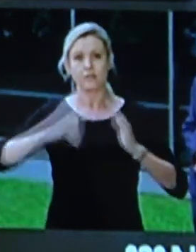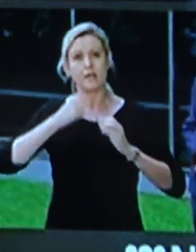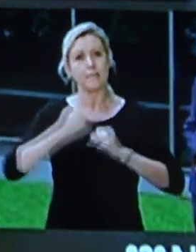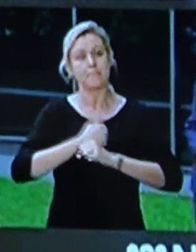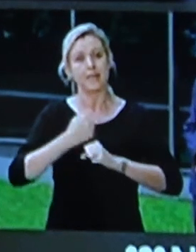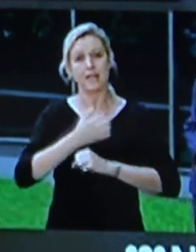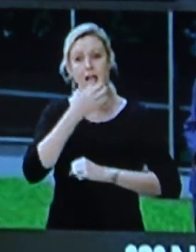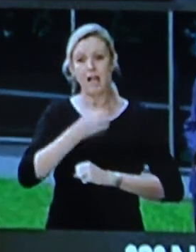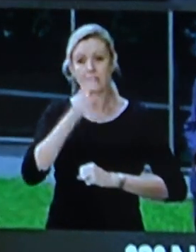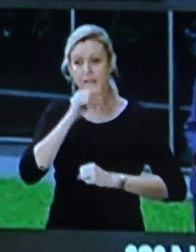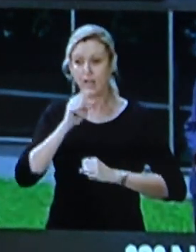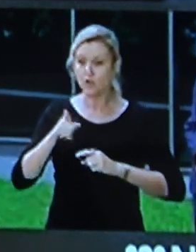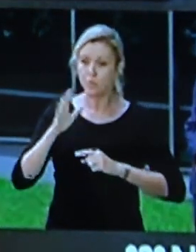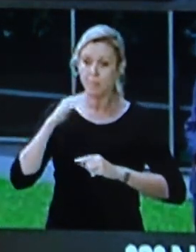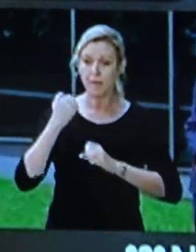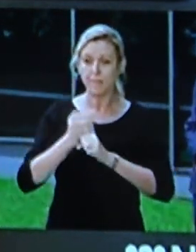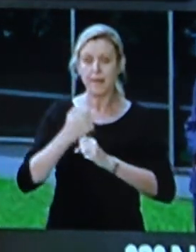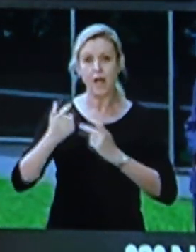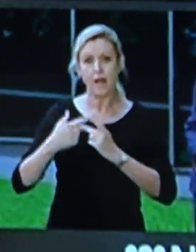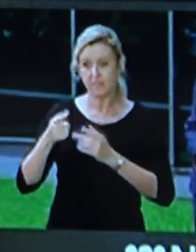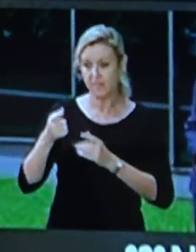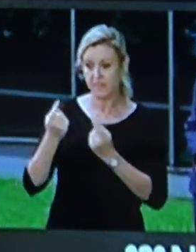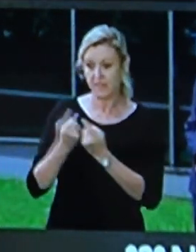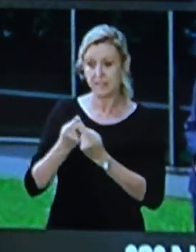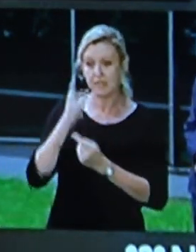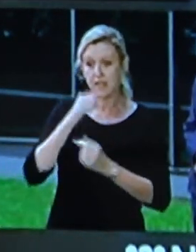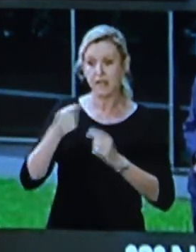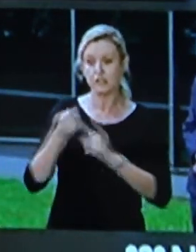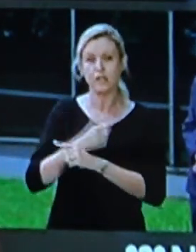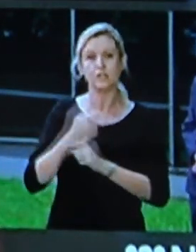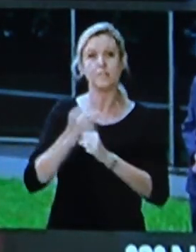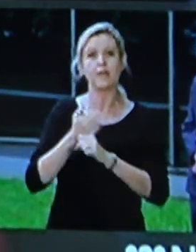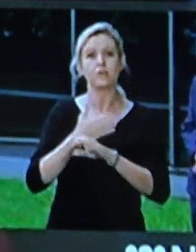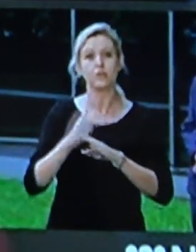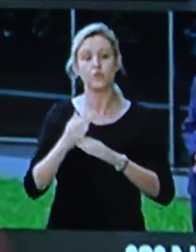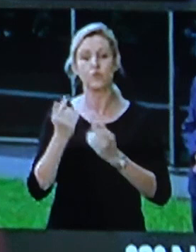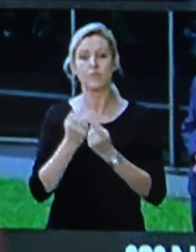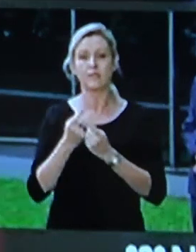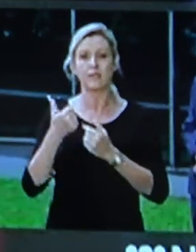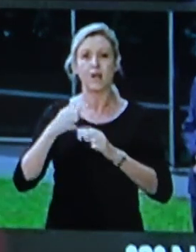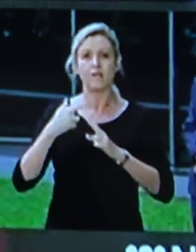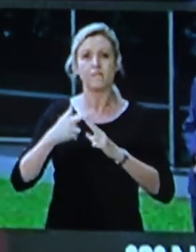consider retooling, to help supply those additional things we'll need in coming months. Whether it's